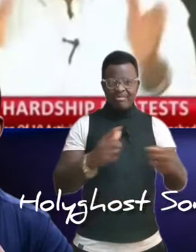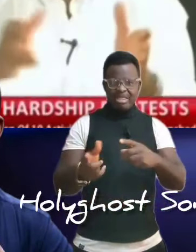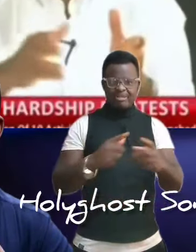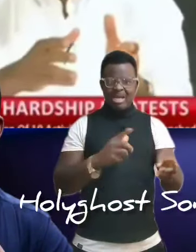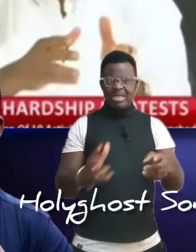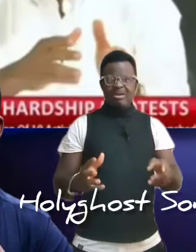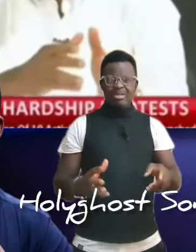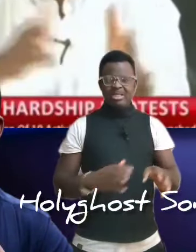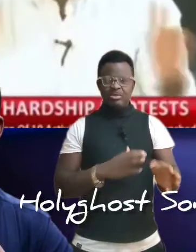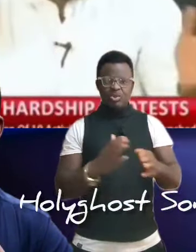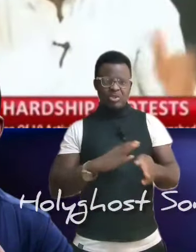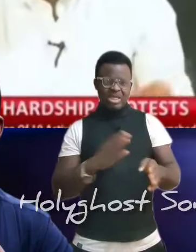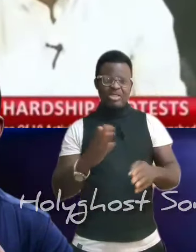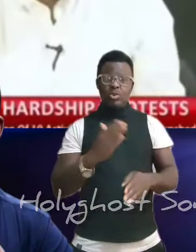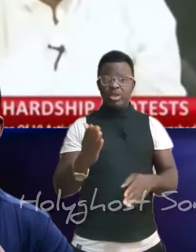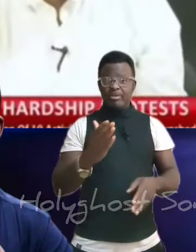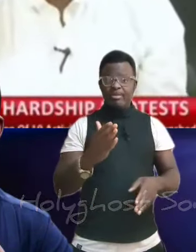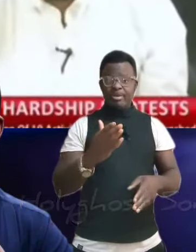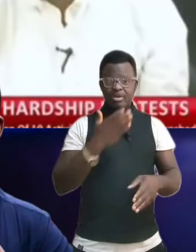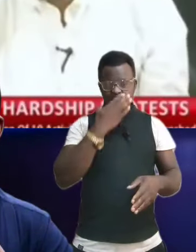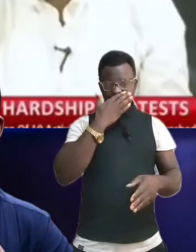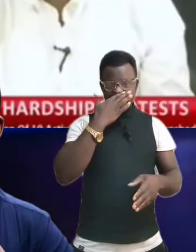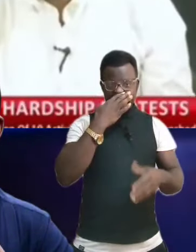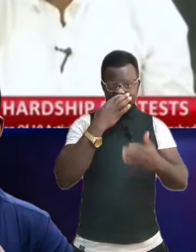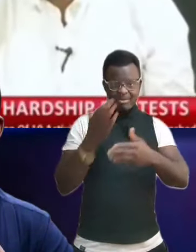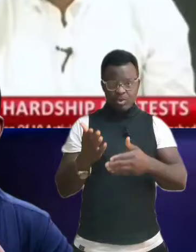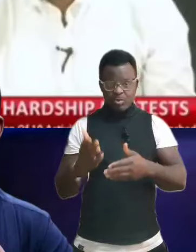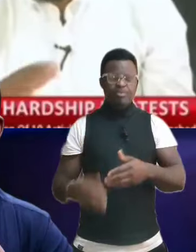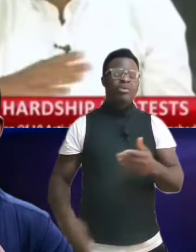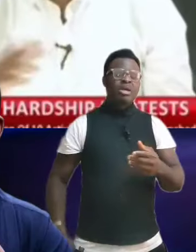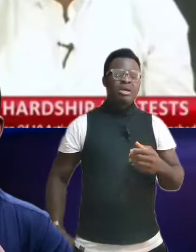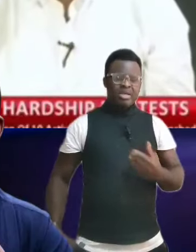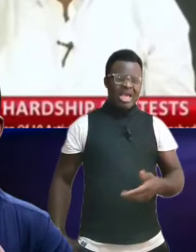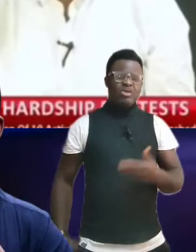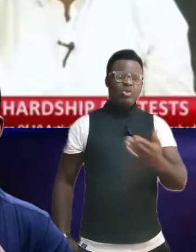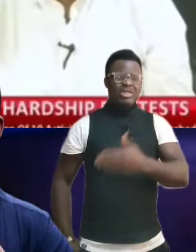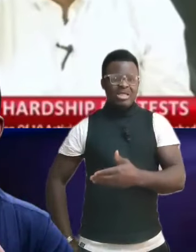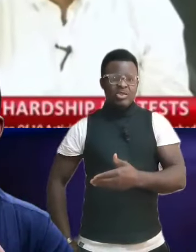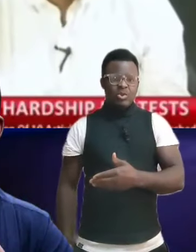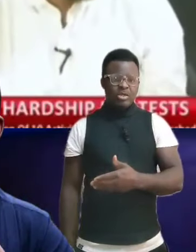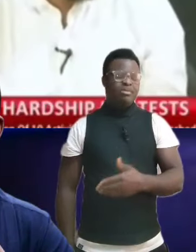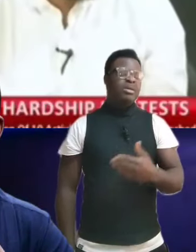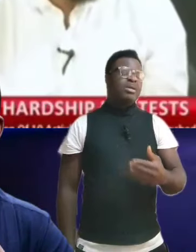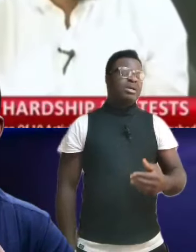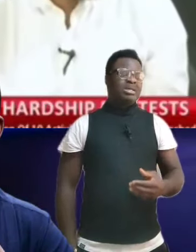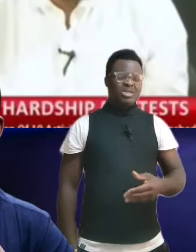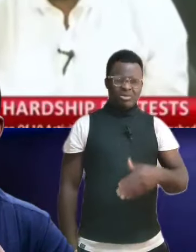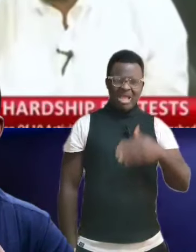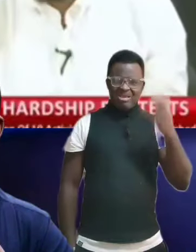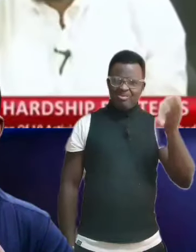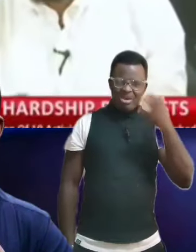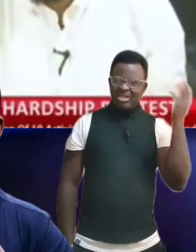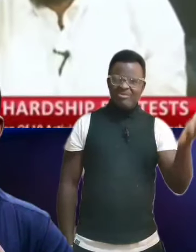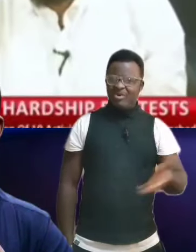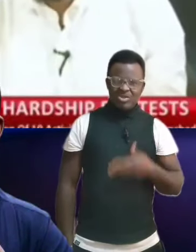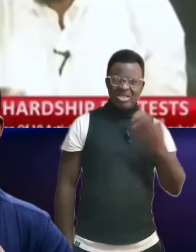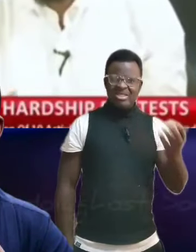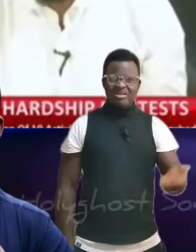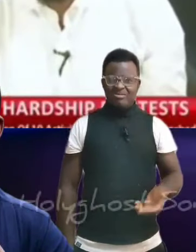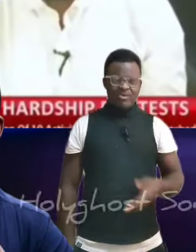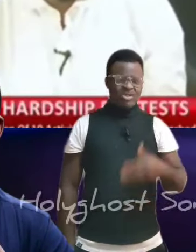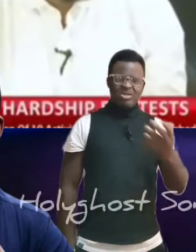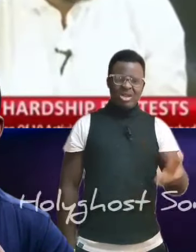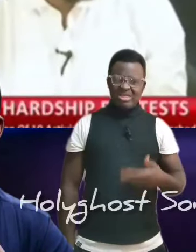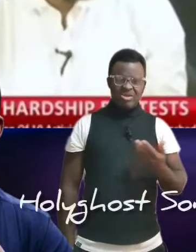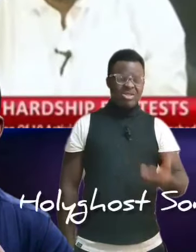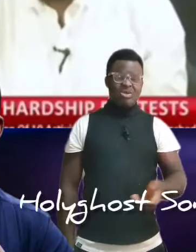Show me an instance where terrorists that have been terrorizing and kidnapping people in Kaduna, in Zamfara, in